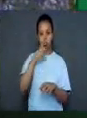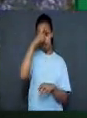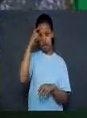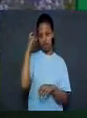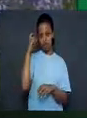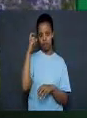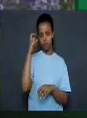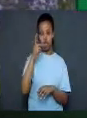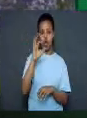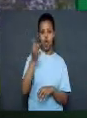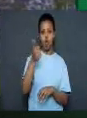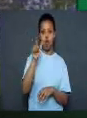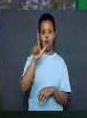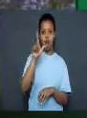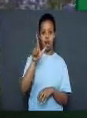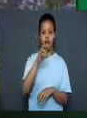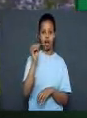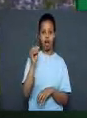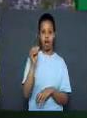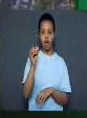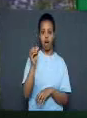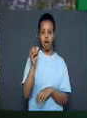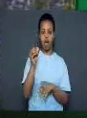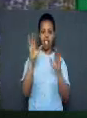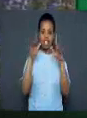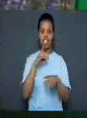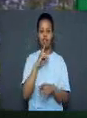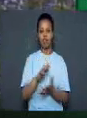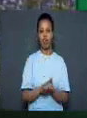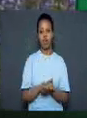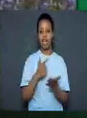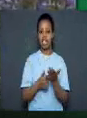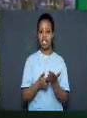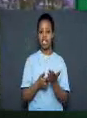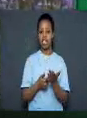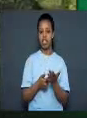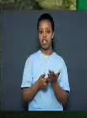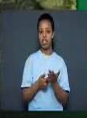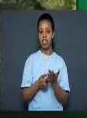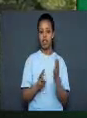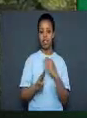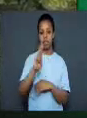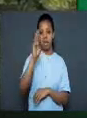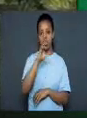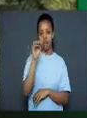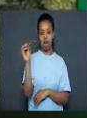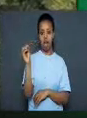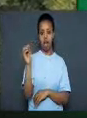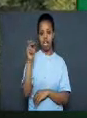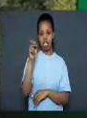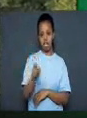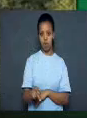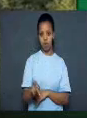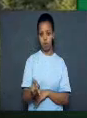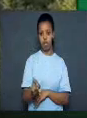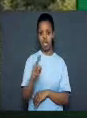and winter. These forests can be found in both the northern and